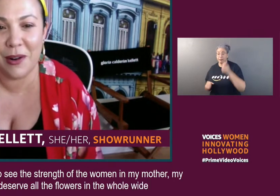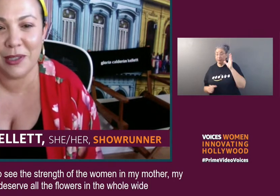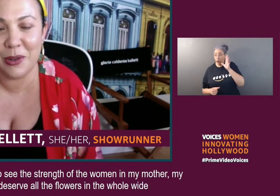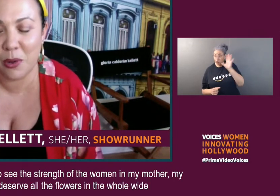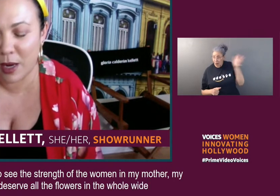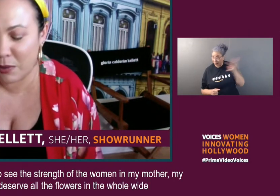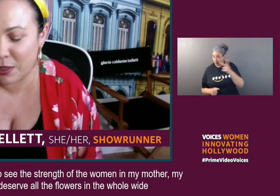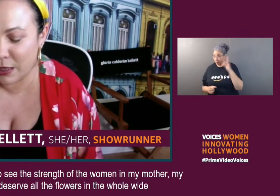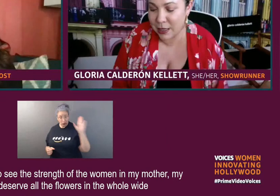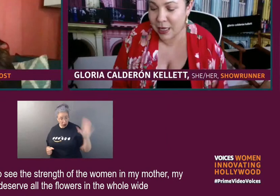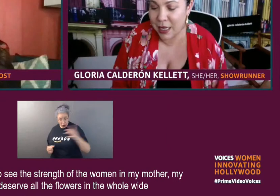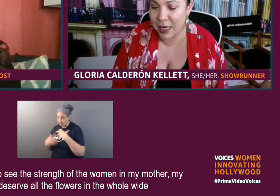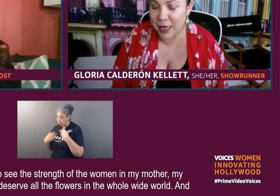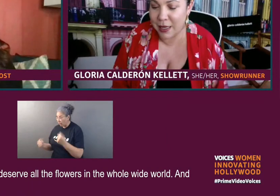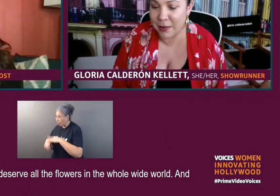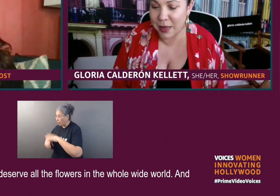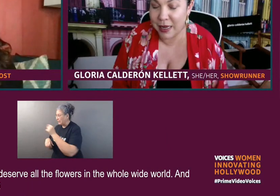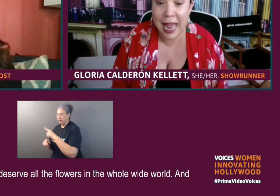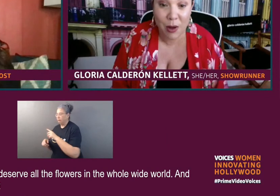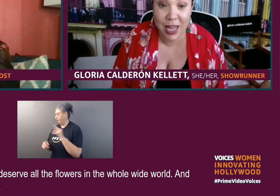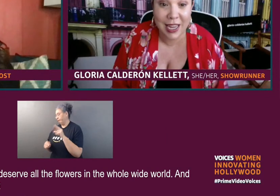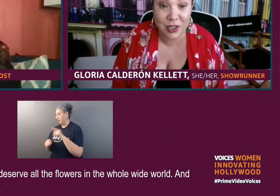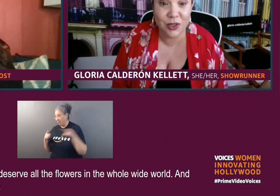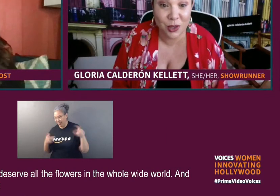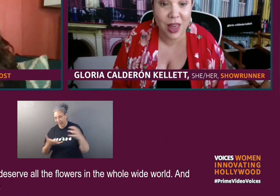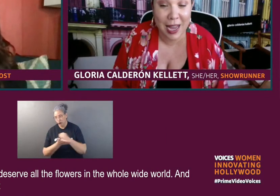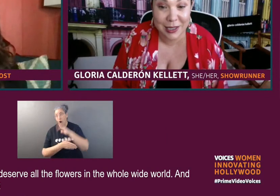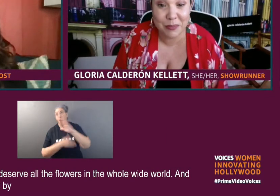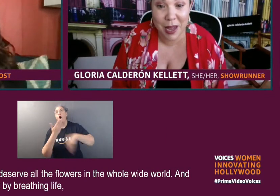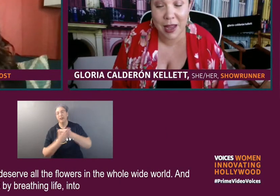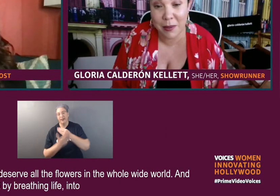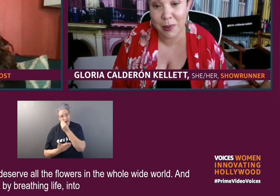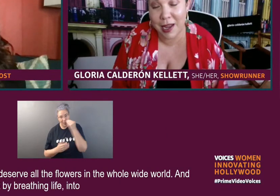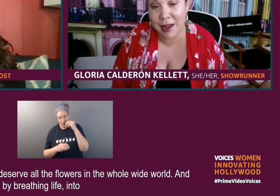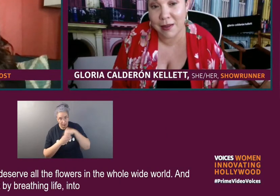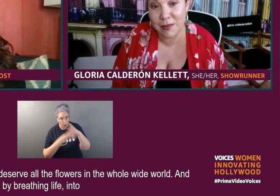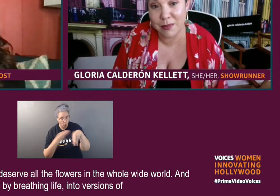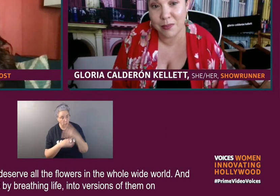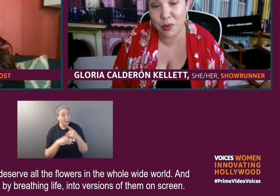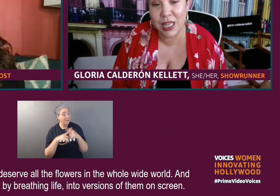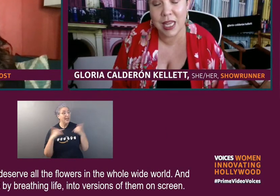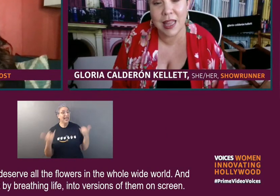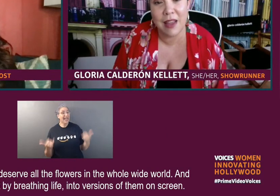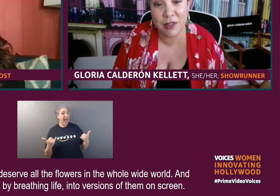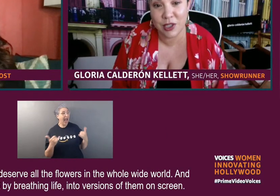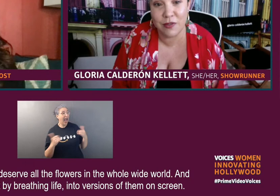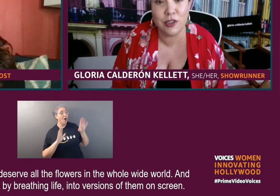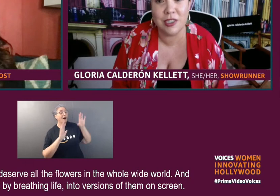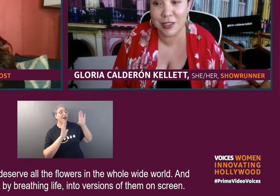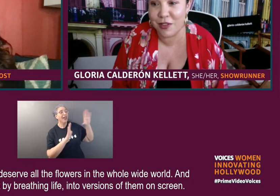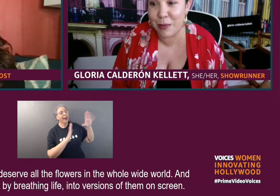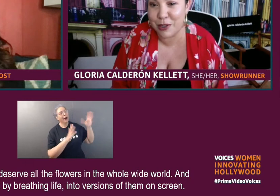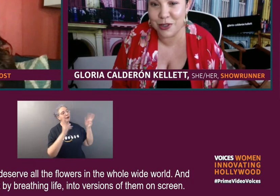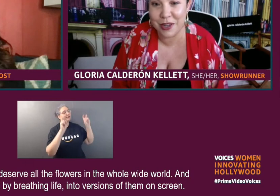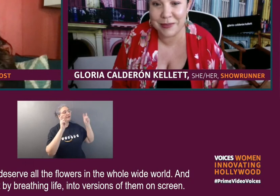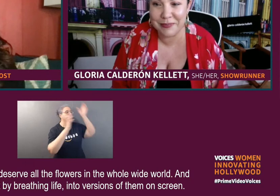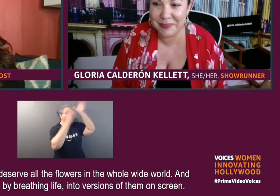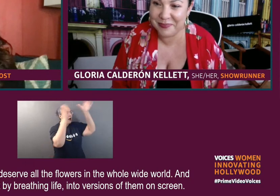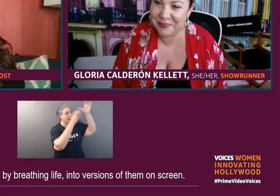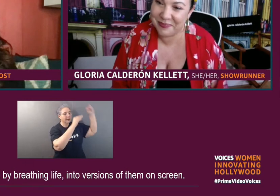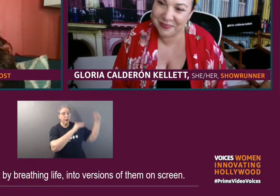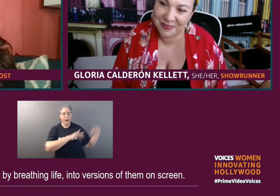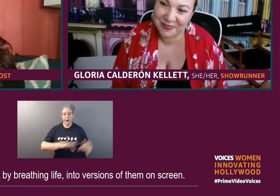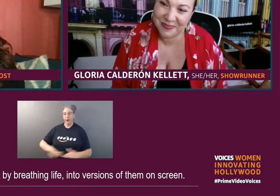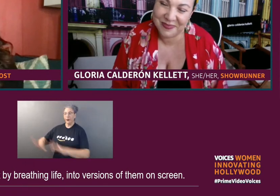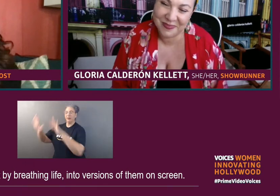deserve all the flowers in the whole wide world. And now I get to do that by breathing life into versions of them on screen.